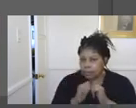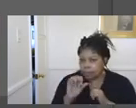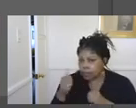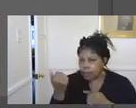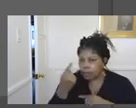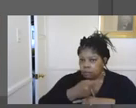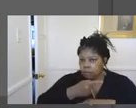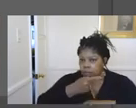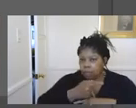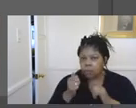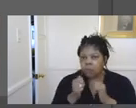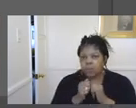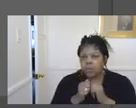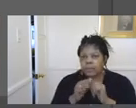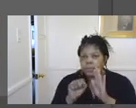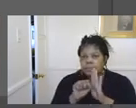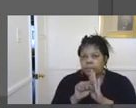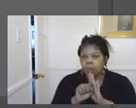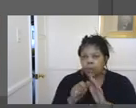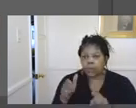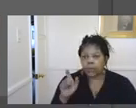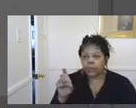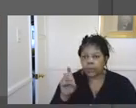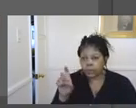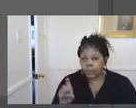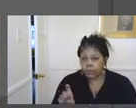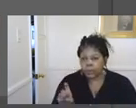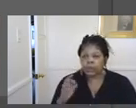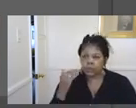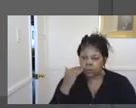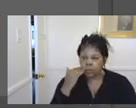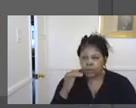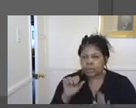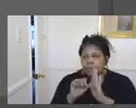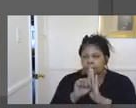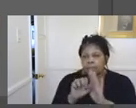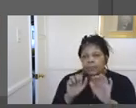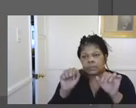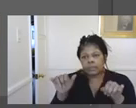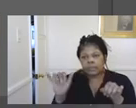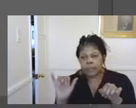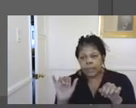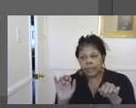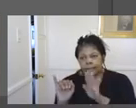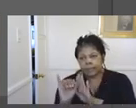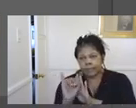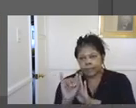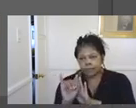the symbol sprayer. Symbols can be little illustrations. They can, you can add